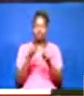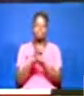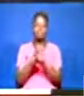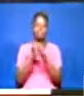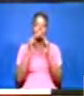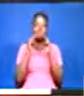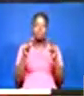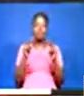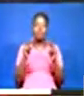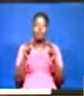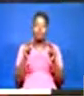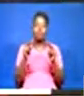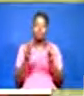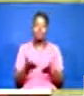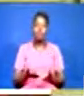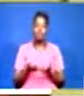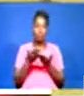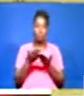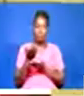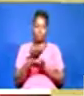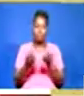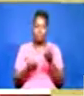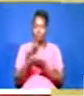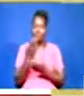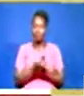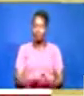peace, noting it will fuel economic growth. For Prime Edition, I am Wycliffe Okech.